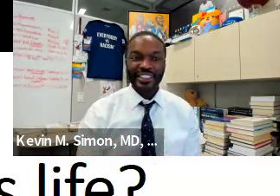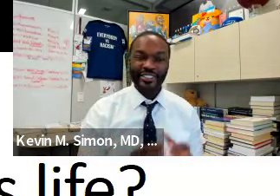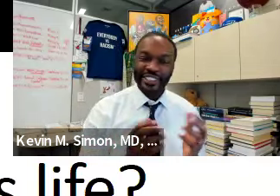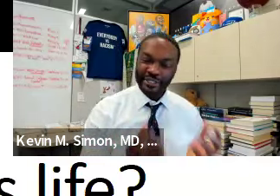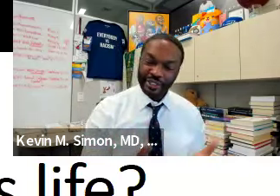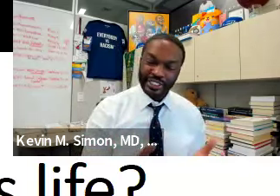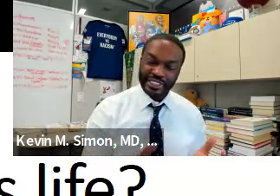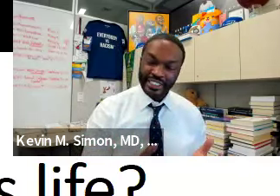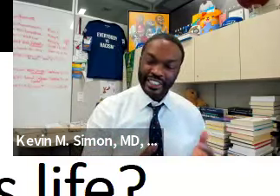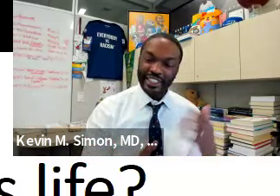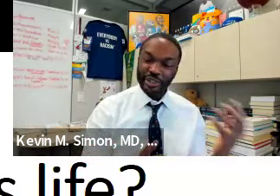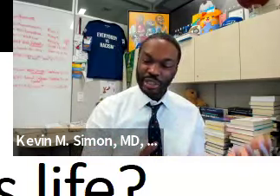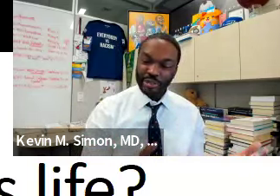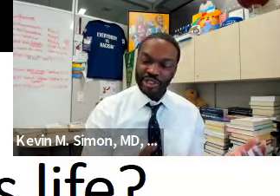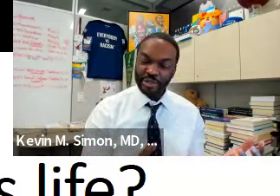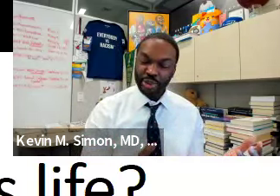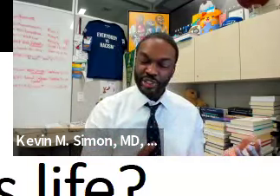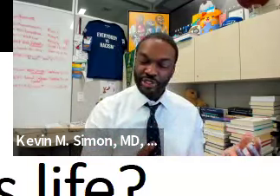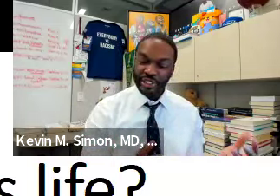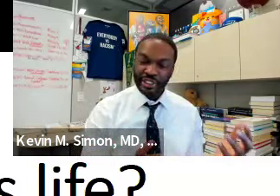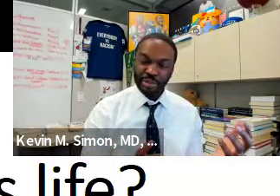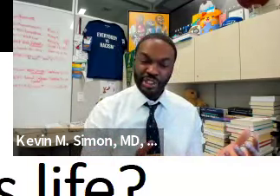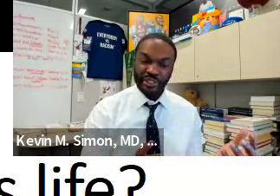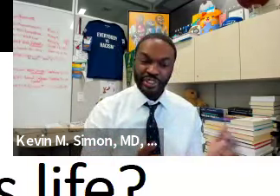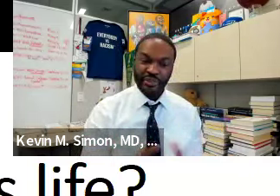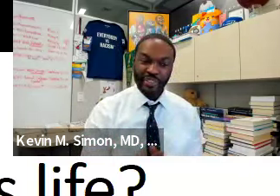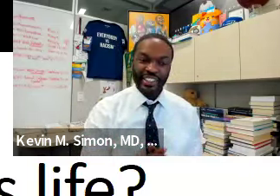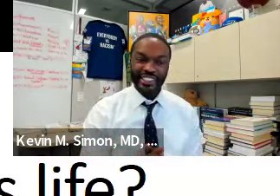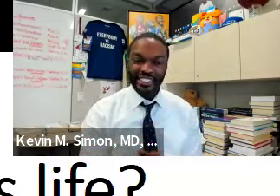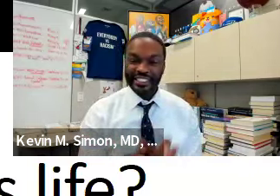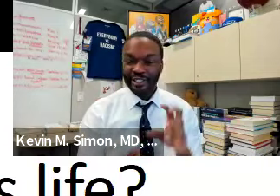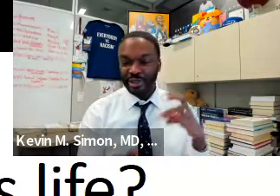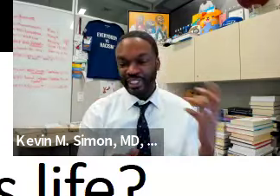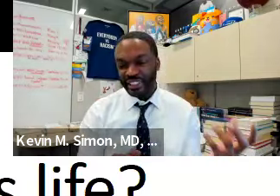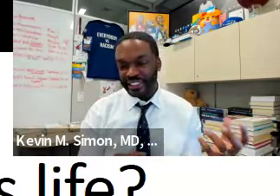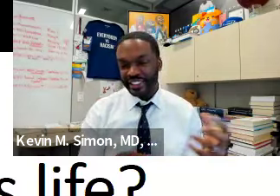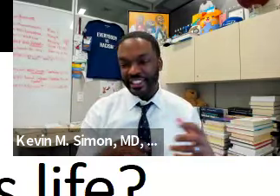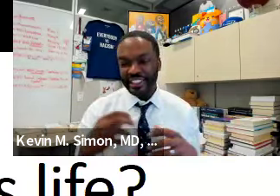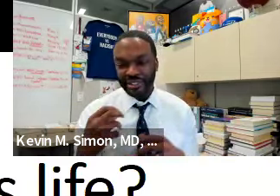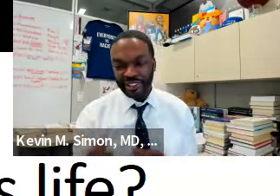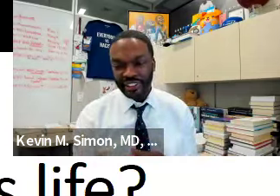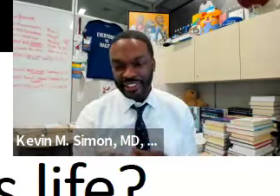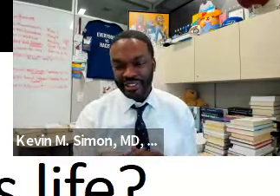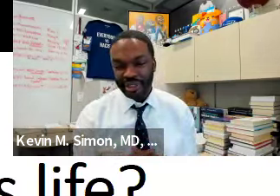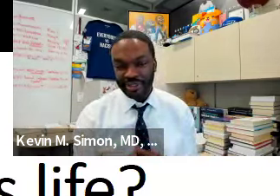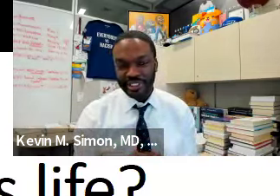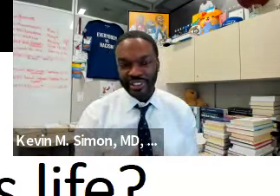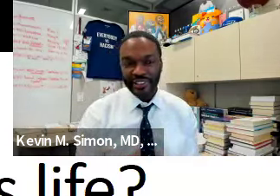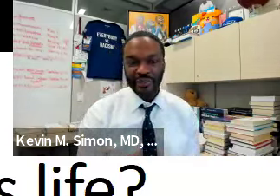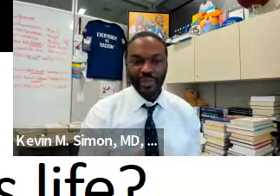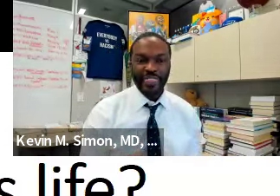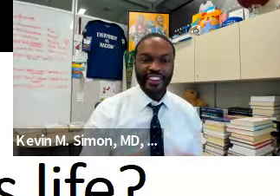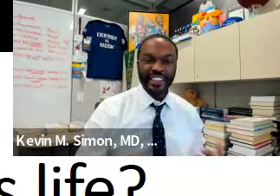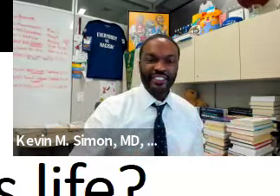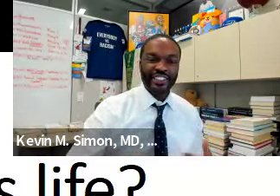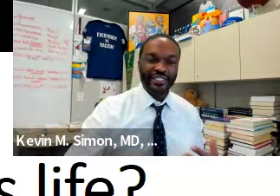cues, they have difficulty seeing other people's point of view. And then again, this is for both ADHD and for autism spectrum